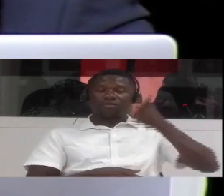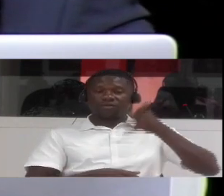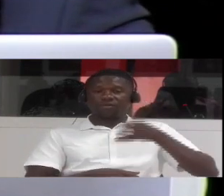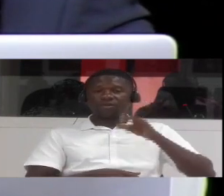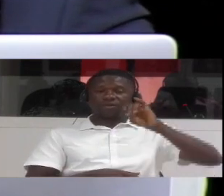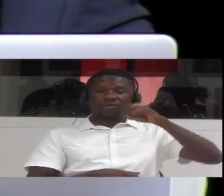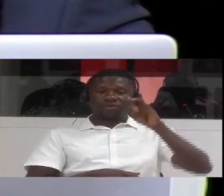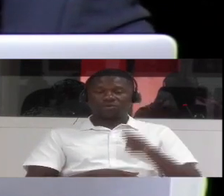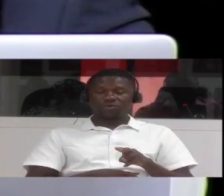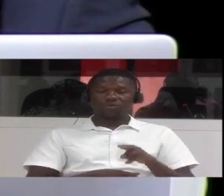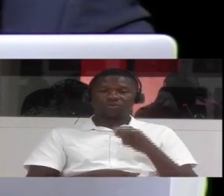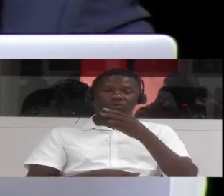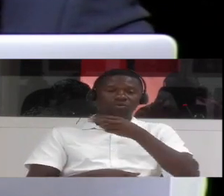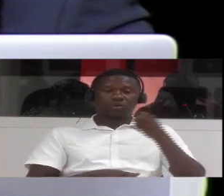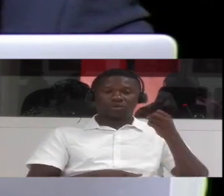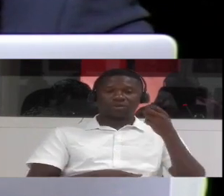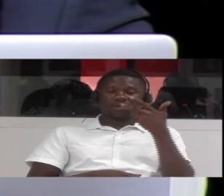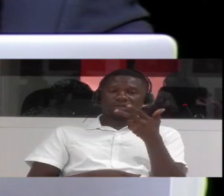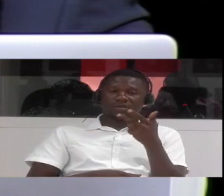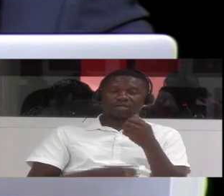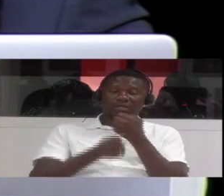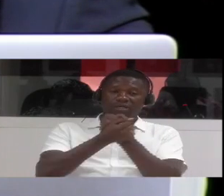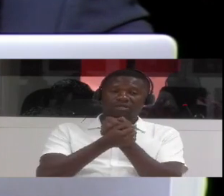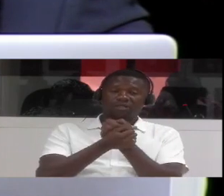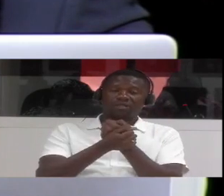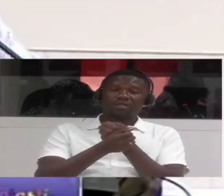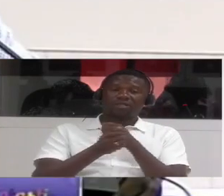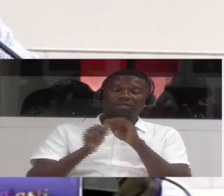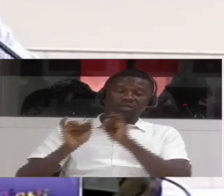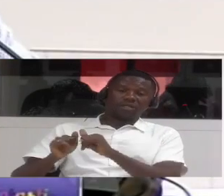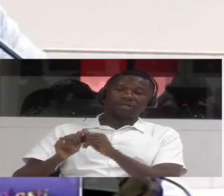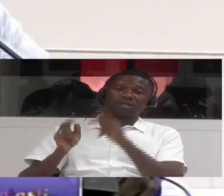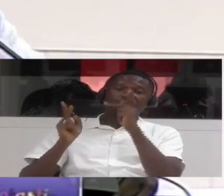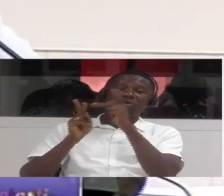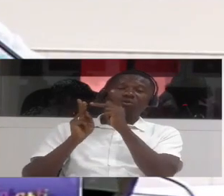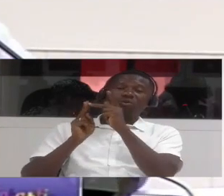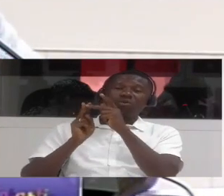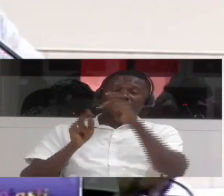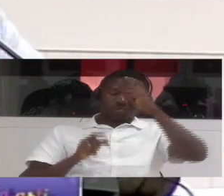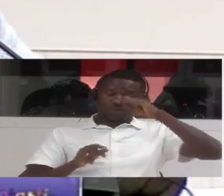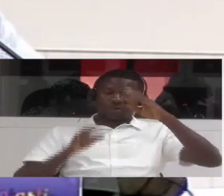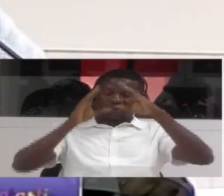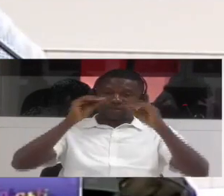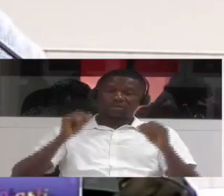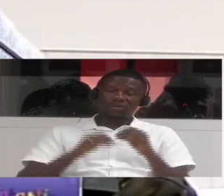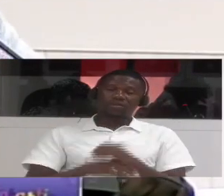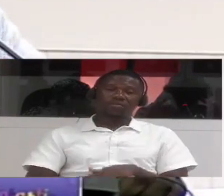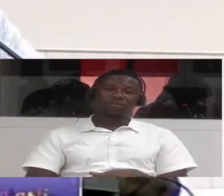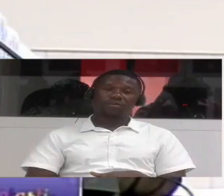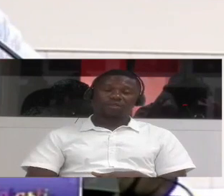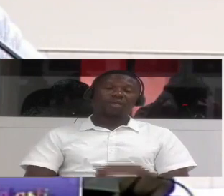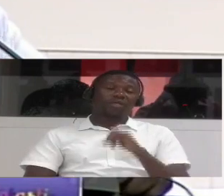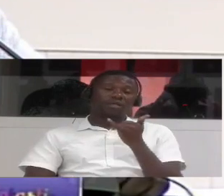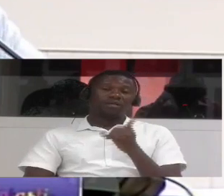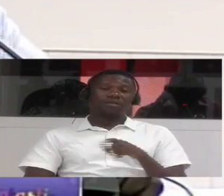on 15 June 2008, arrested and detained at the Koto police station. Yes. Then he was a reporter for, it's the same SAIKOU